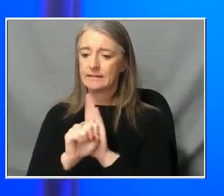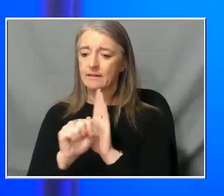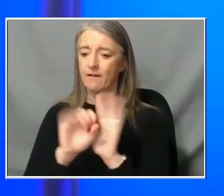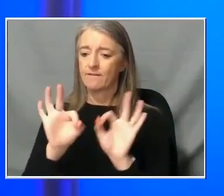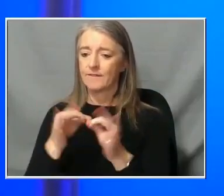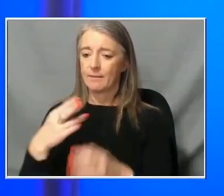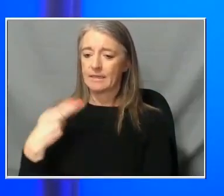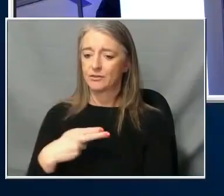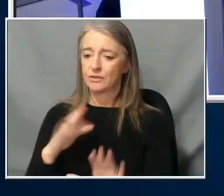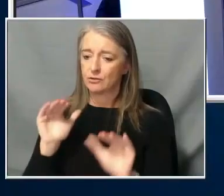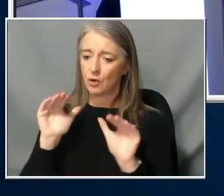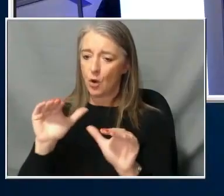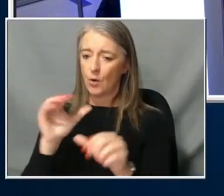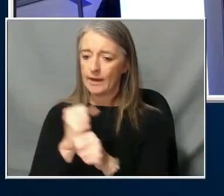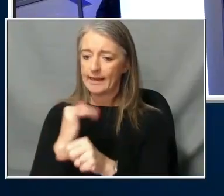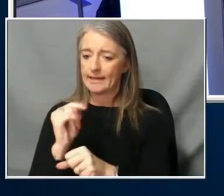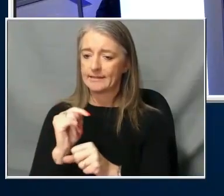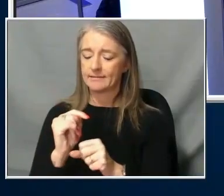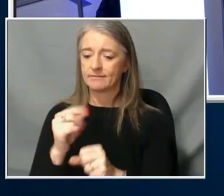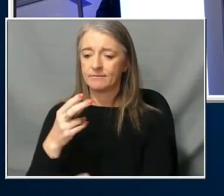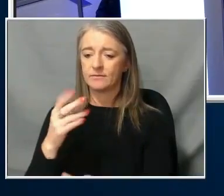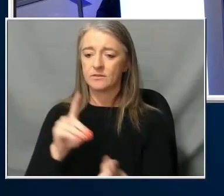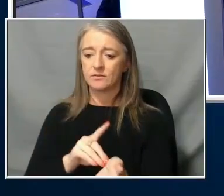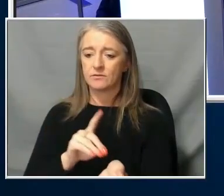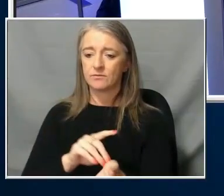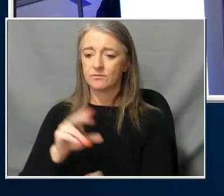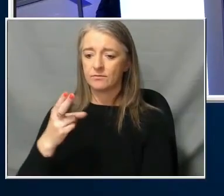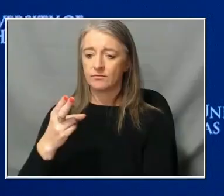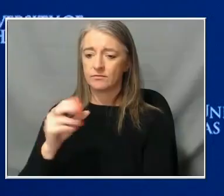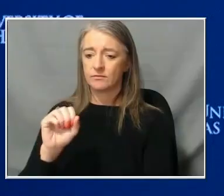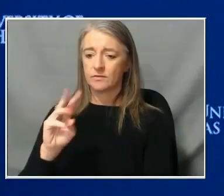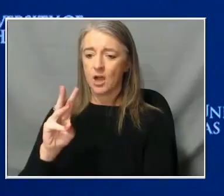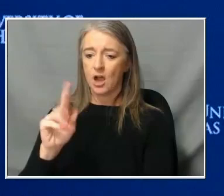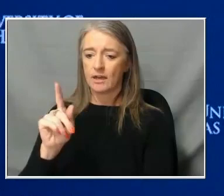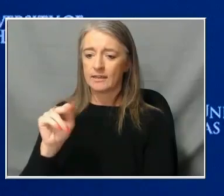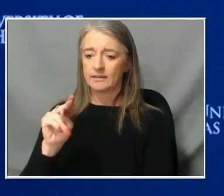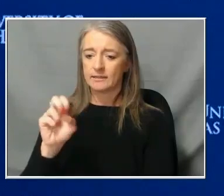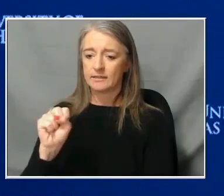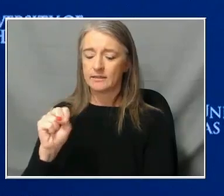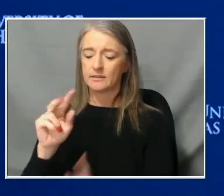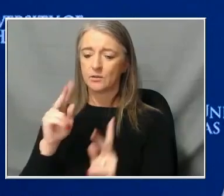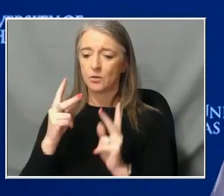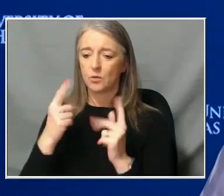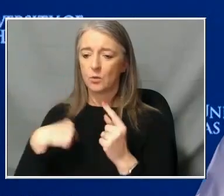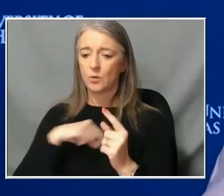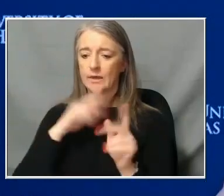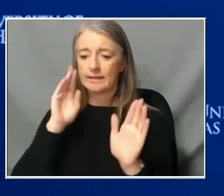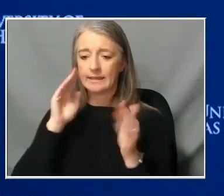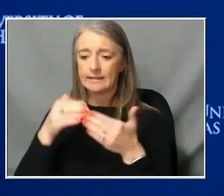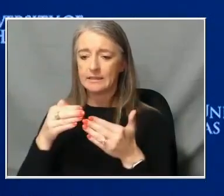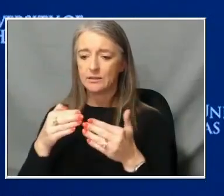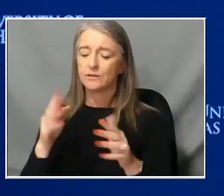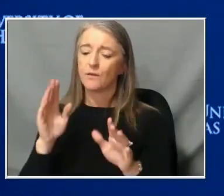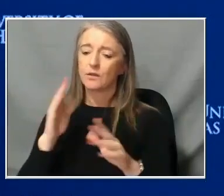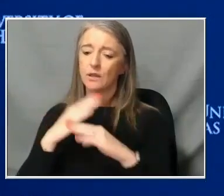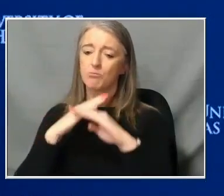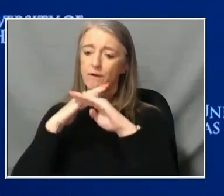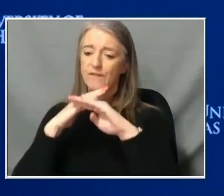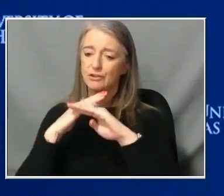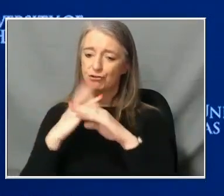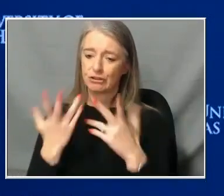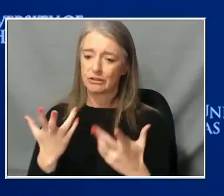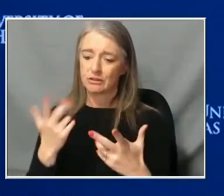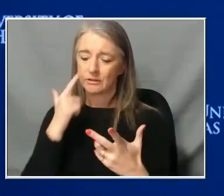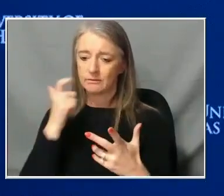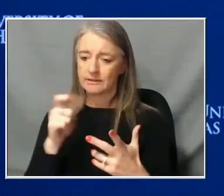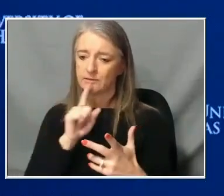get it. Dr. Hawkinson? Yeah, I think that's right. I think we continue to focus on prevention because it